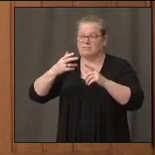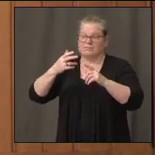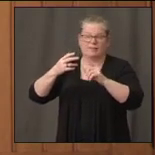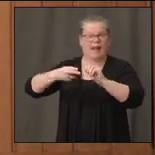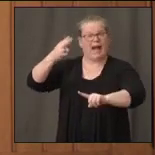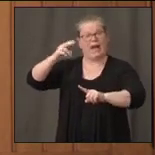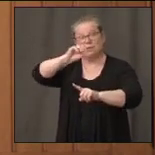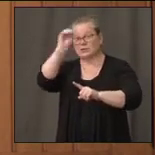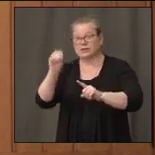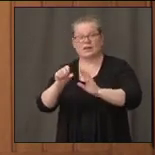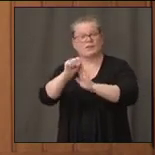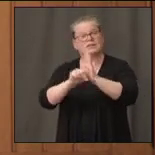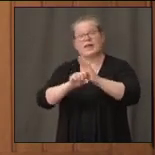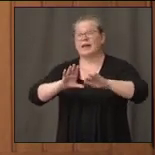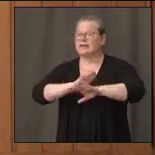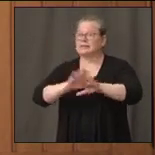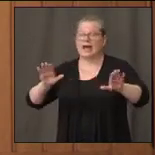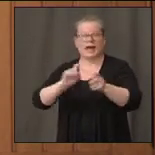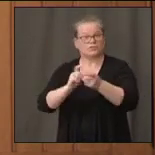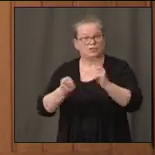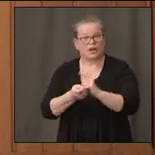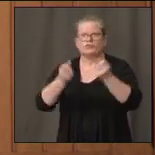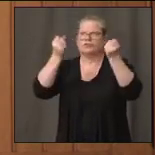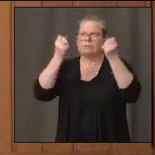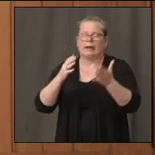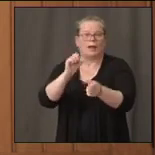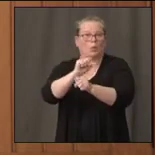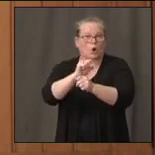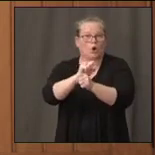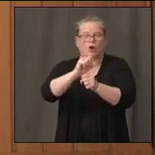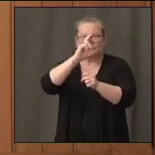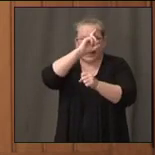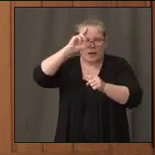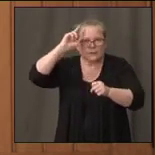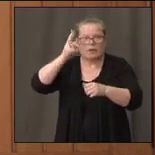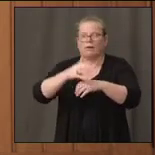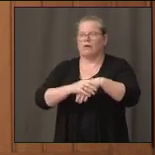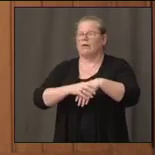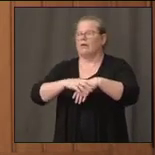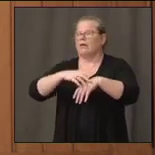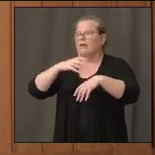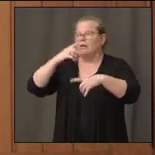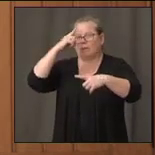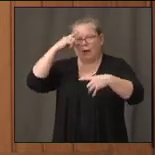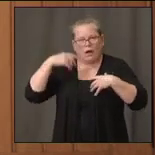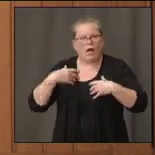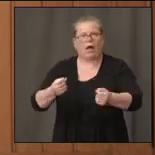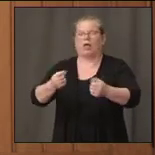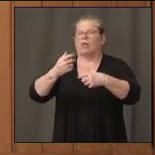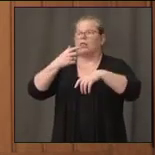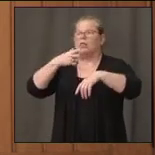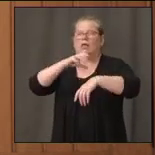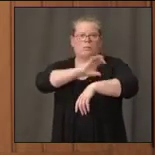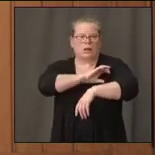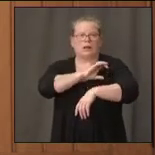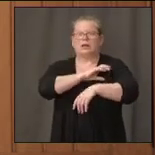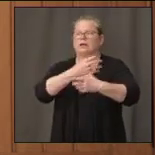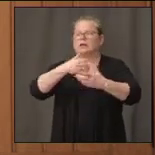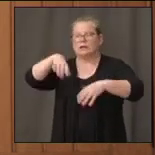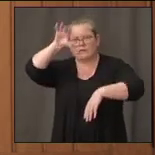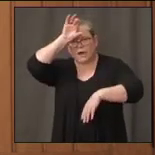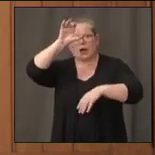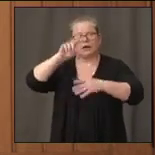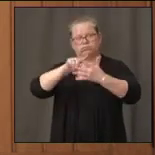frontline workers, a lot of first responders, so there's no changes there. Well, in between, there are some services that, as you know, we had to discontinue